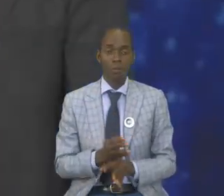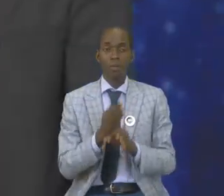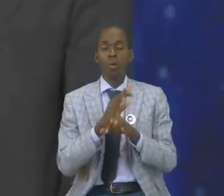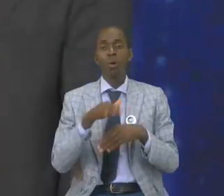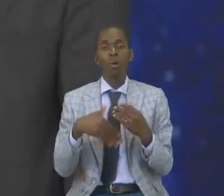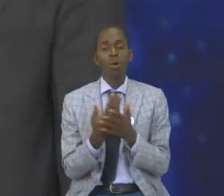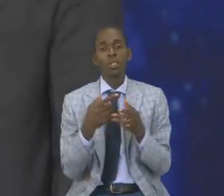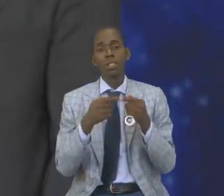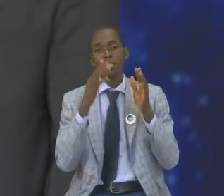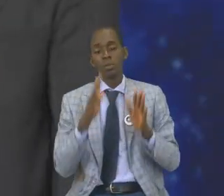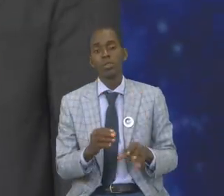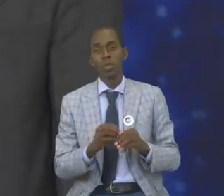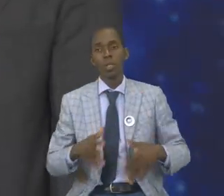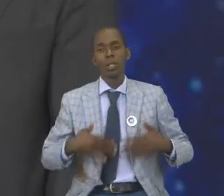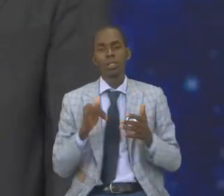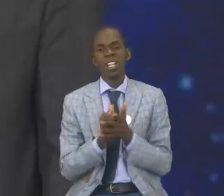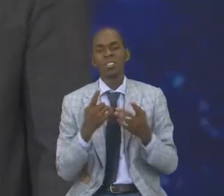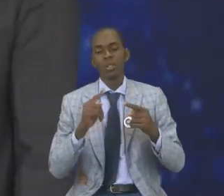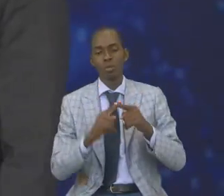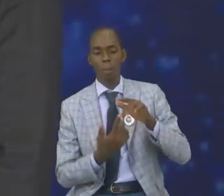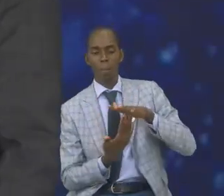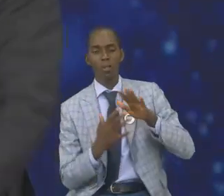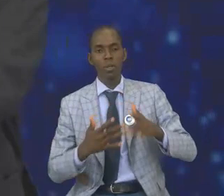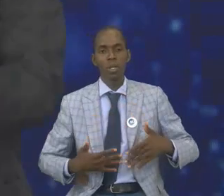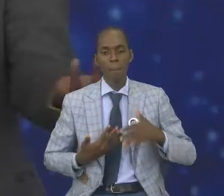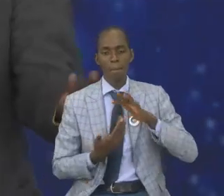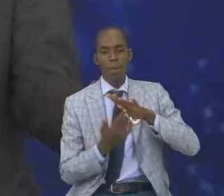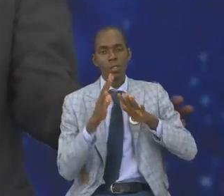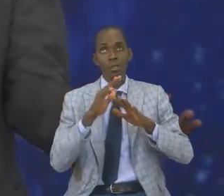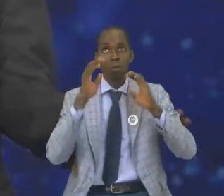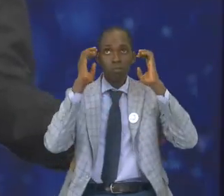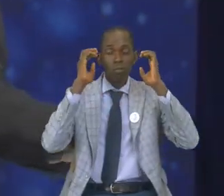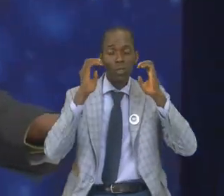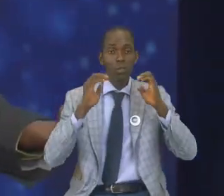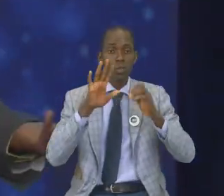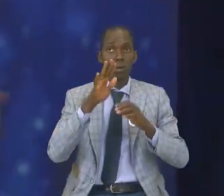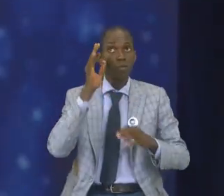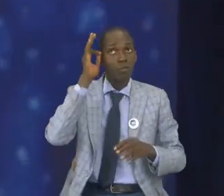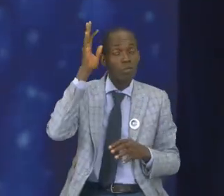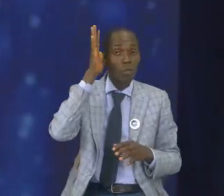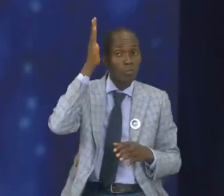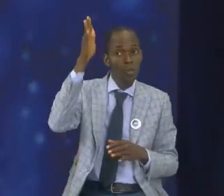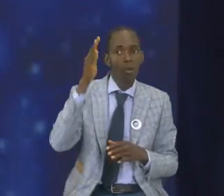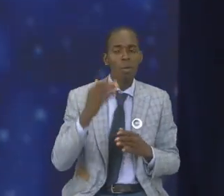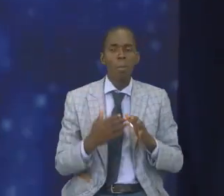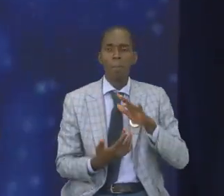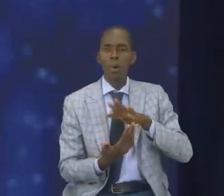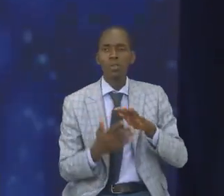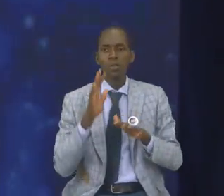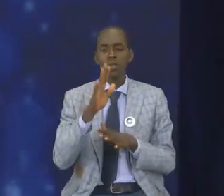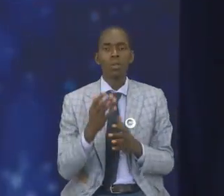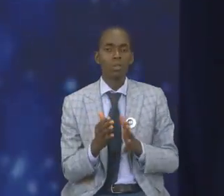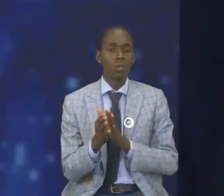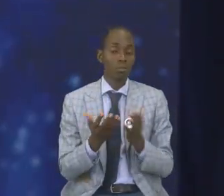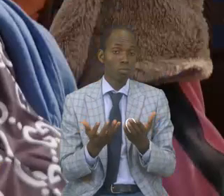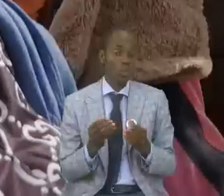life that want to burn you alive, they want to burn your career in life, they want to burn your aspirations in life, all of